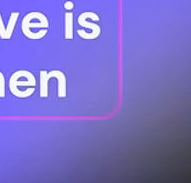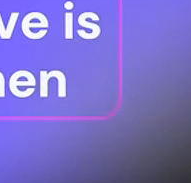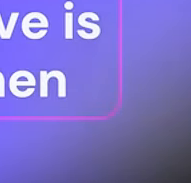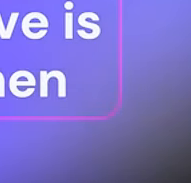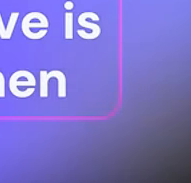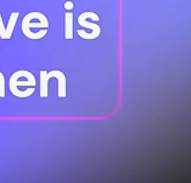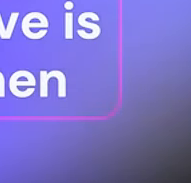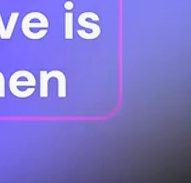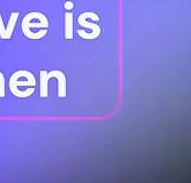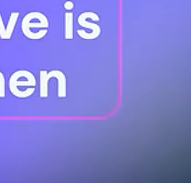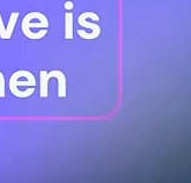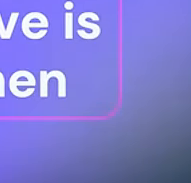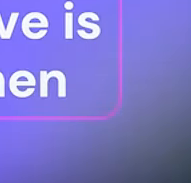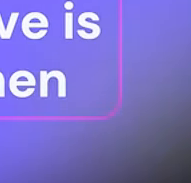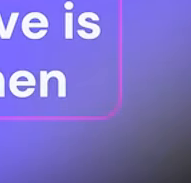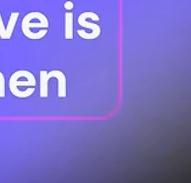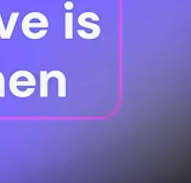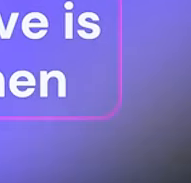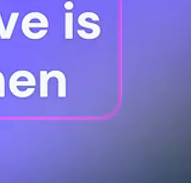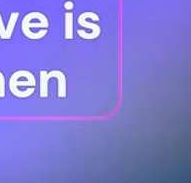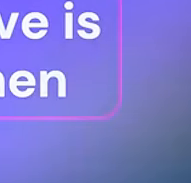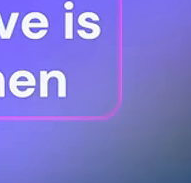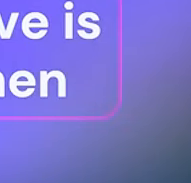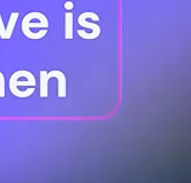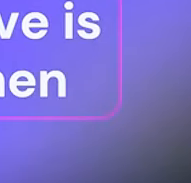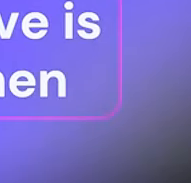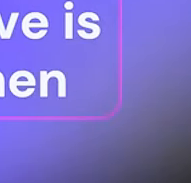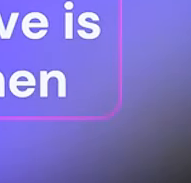Lust is insistent.